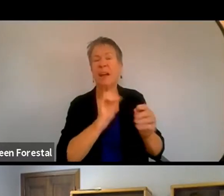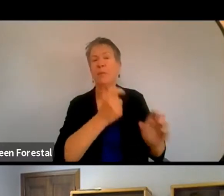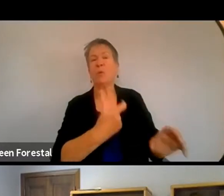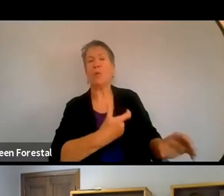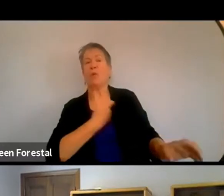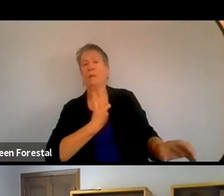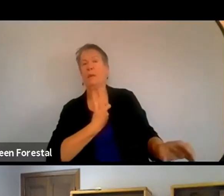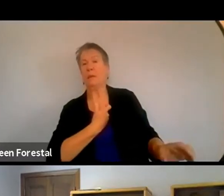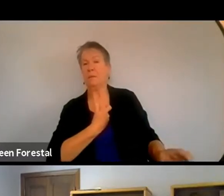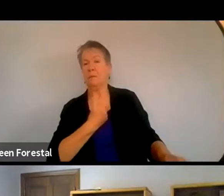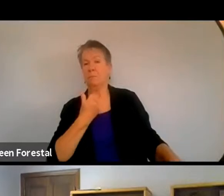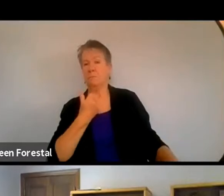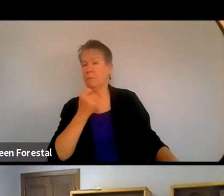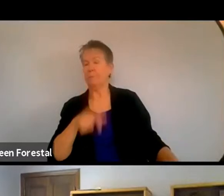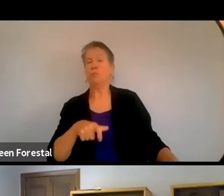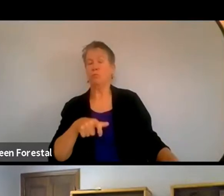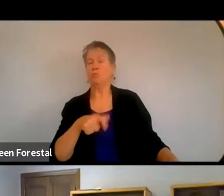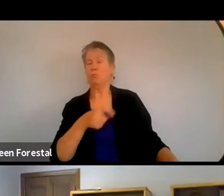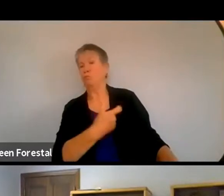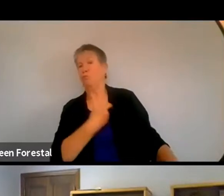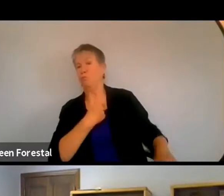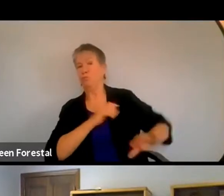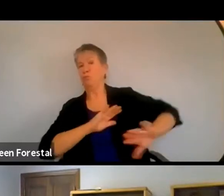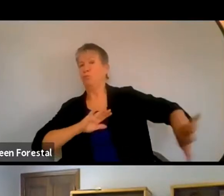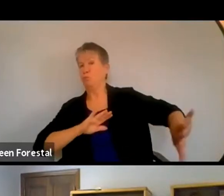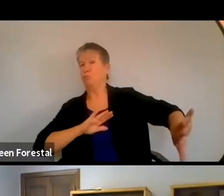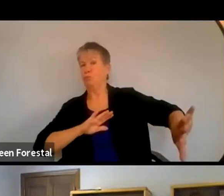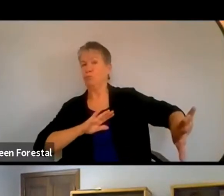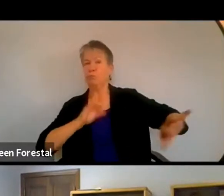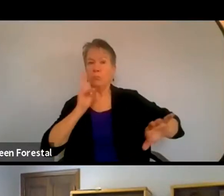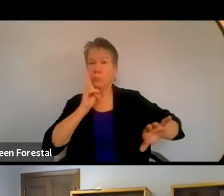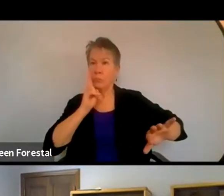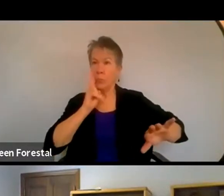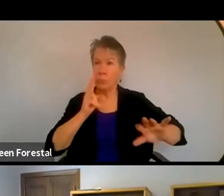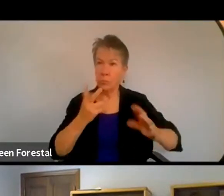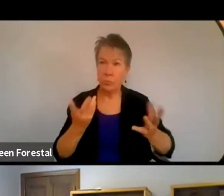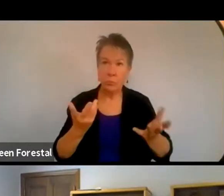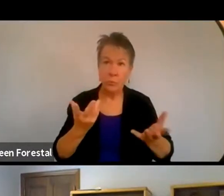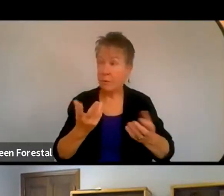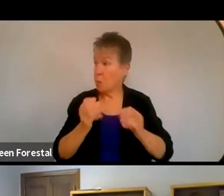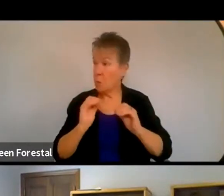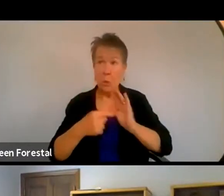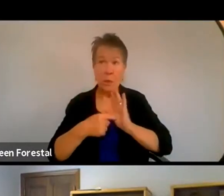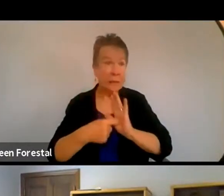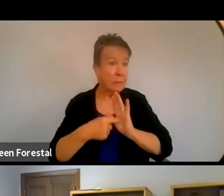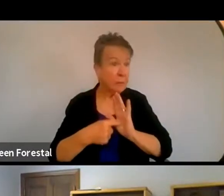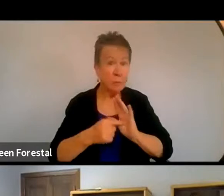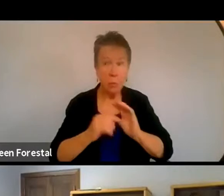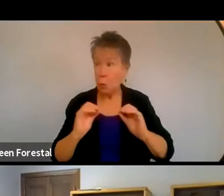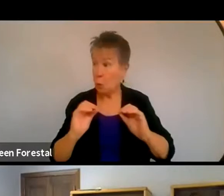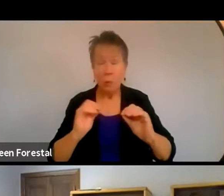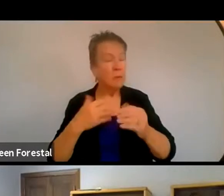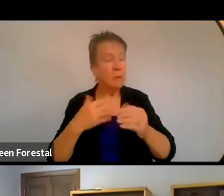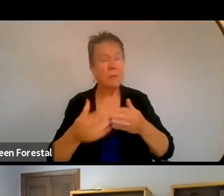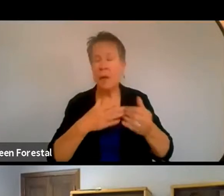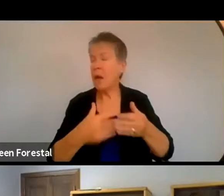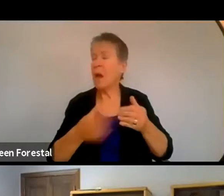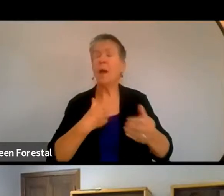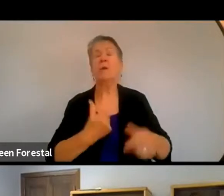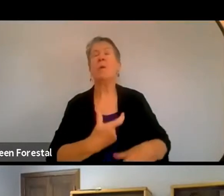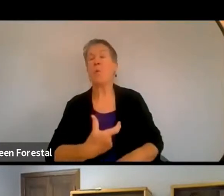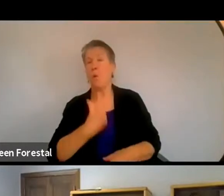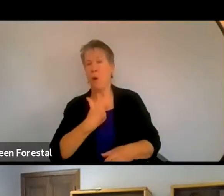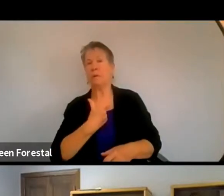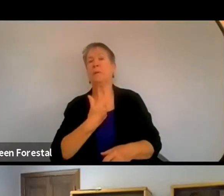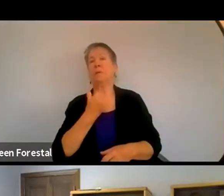not positive, even though you don't have symptoms, even if you don't pass that litmus test of the close